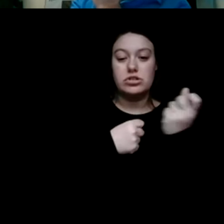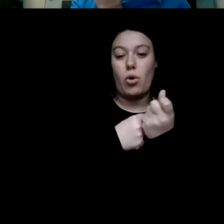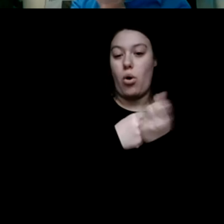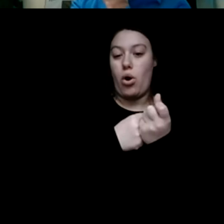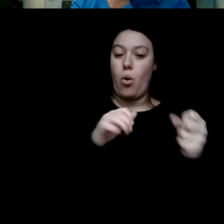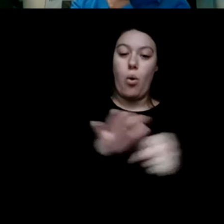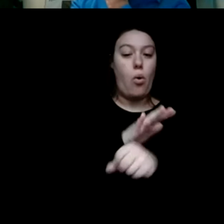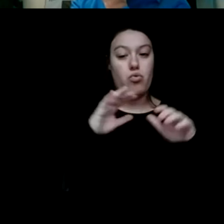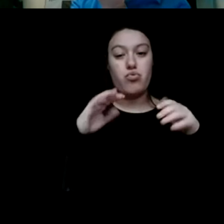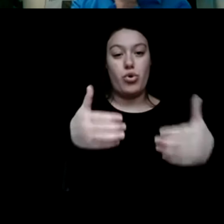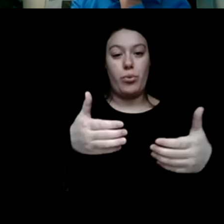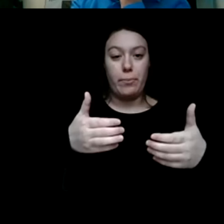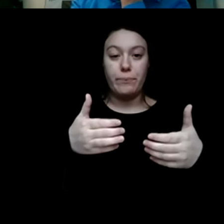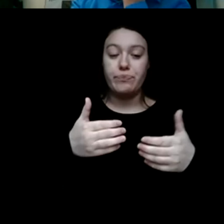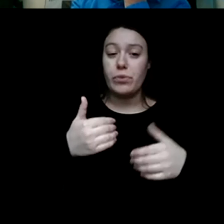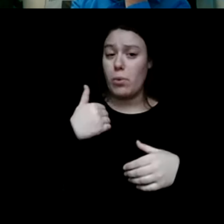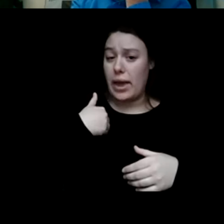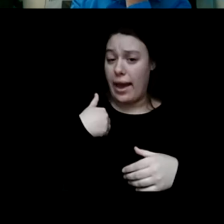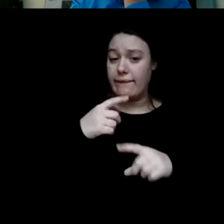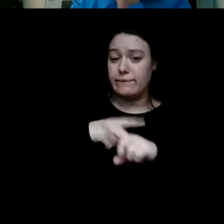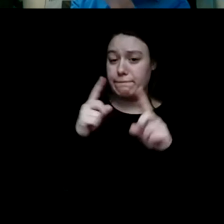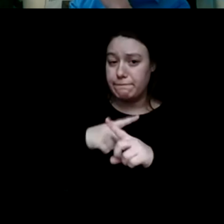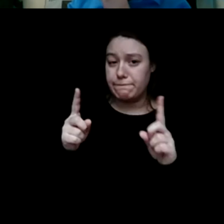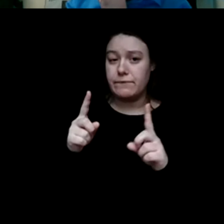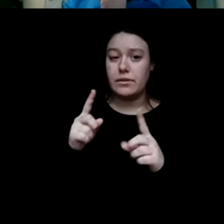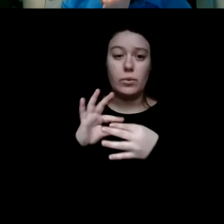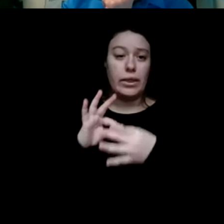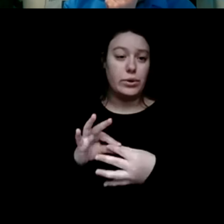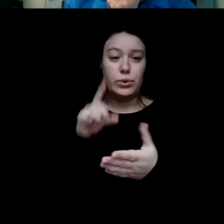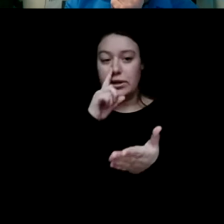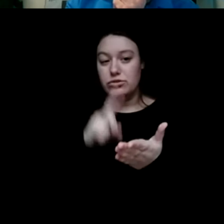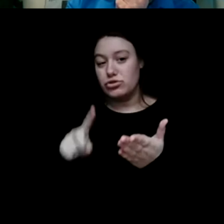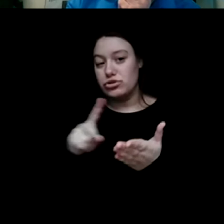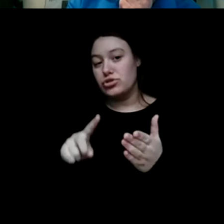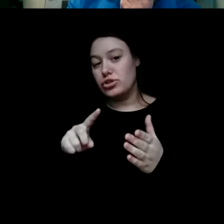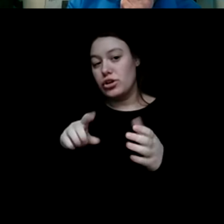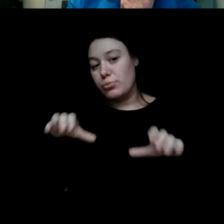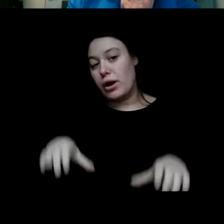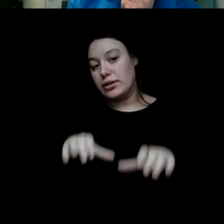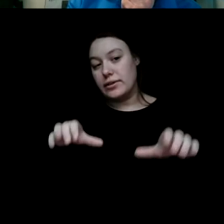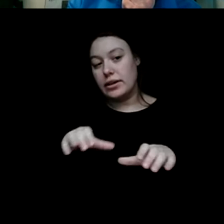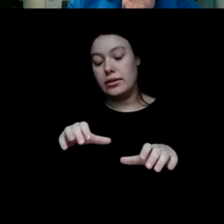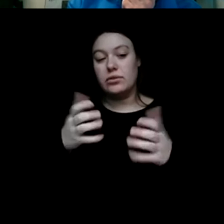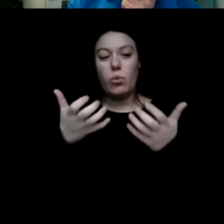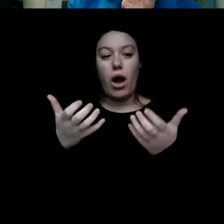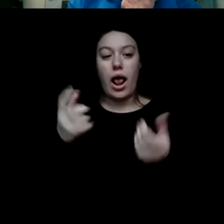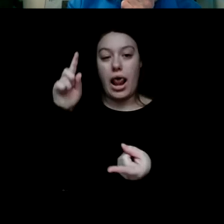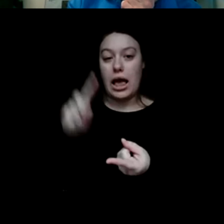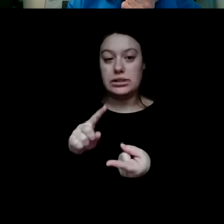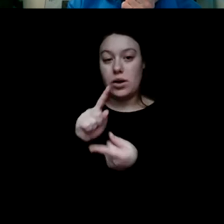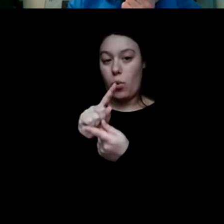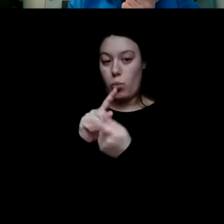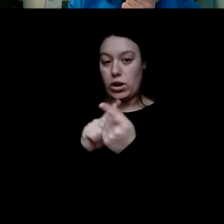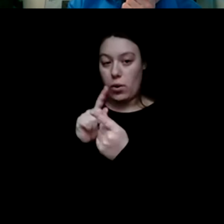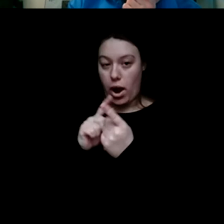like research productivity, meeting, less one-on-one meetings and more kind of like team